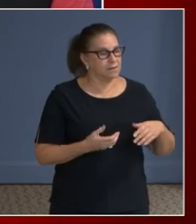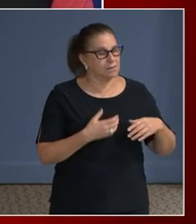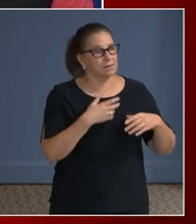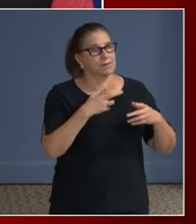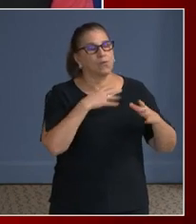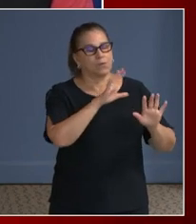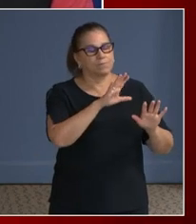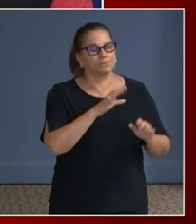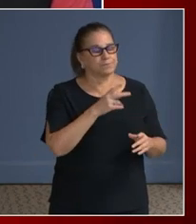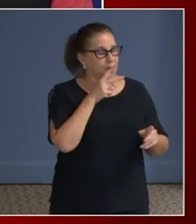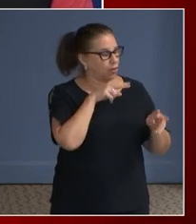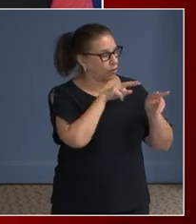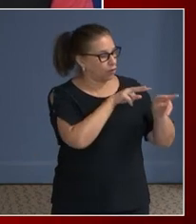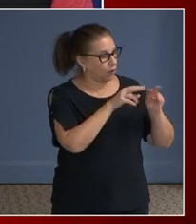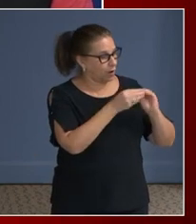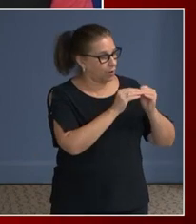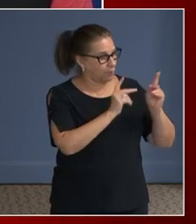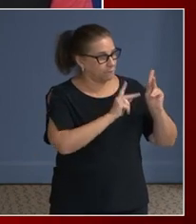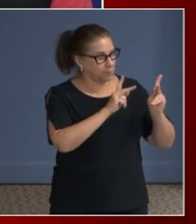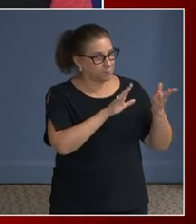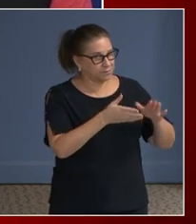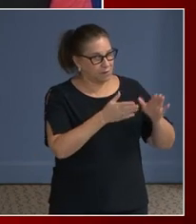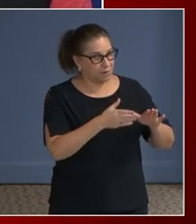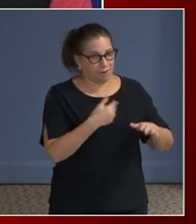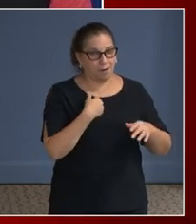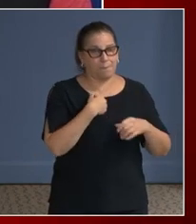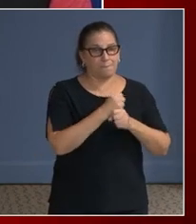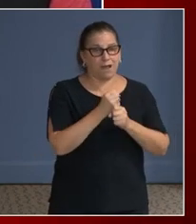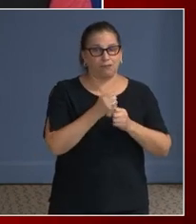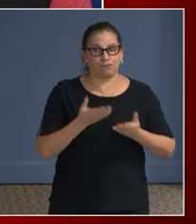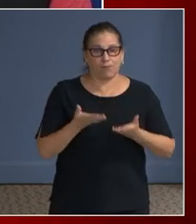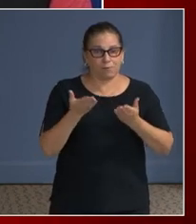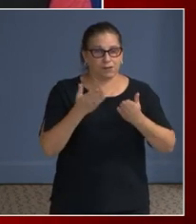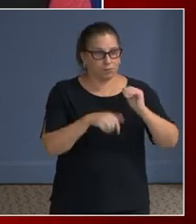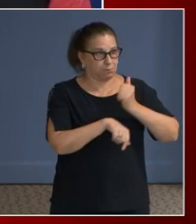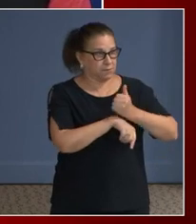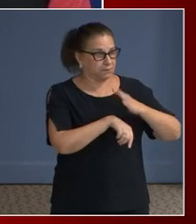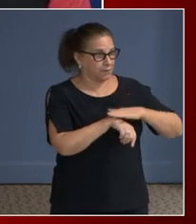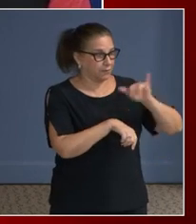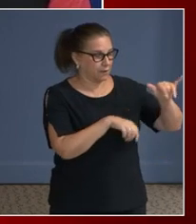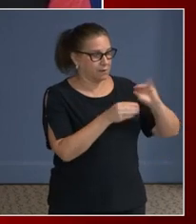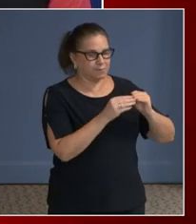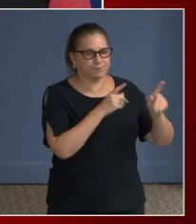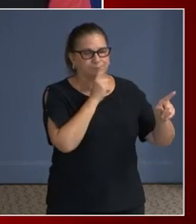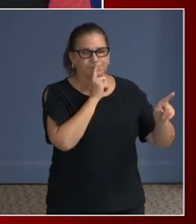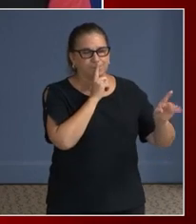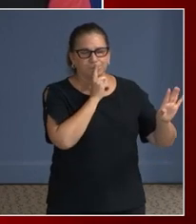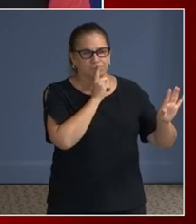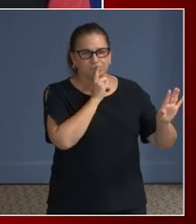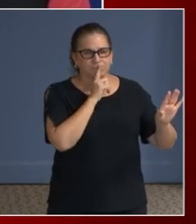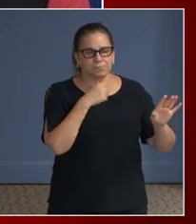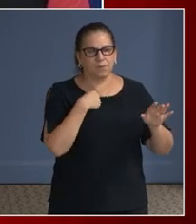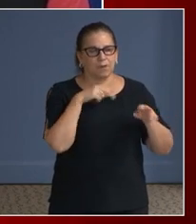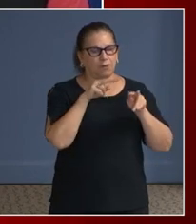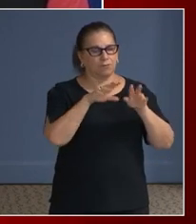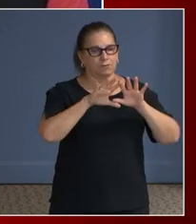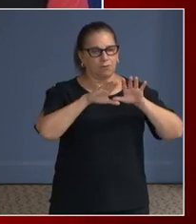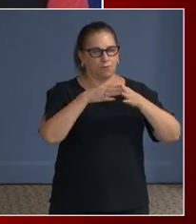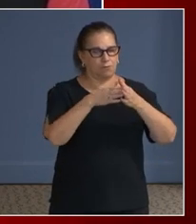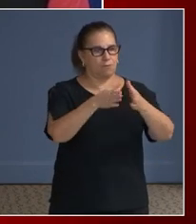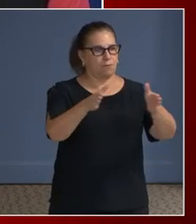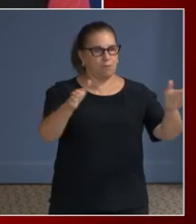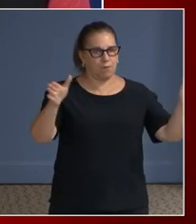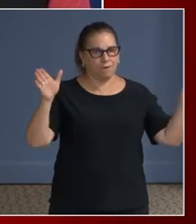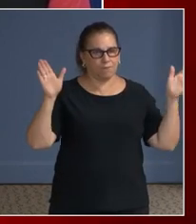occurring. While not having deaths is definitely something that we see as a positive in the district, the amount